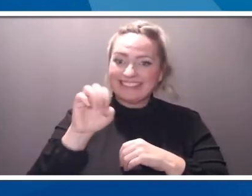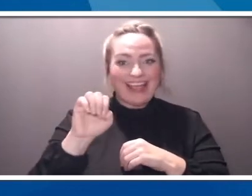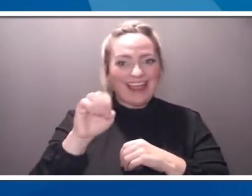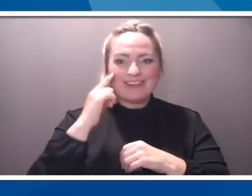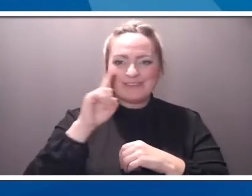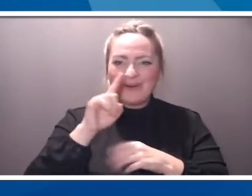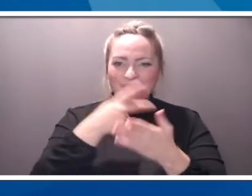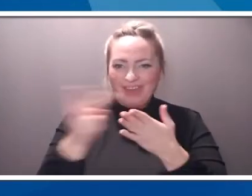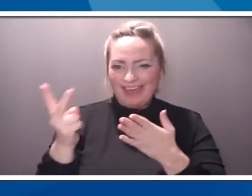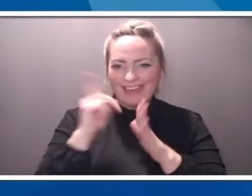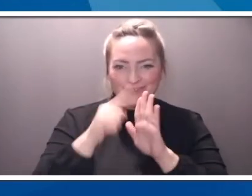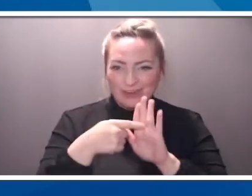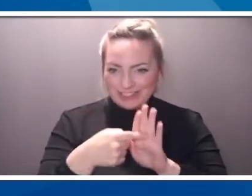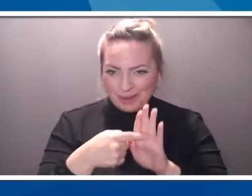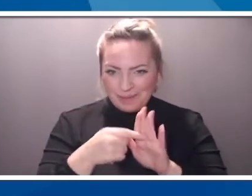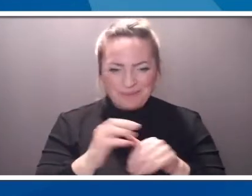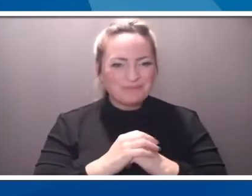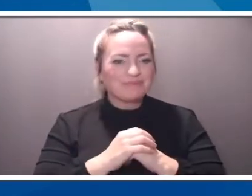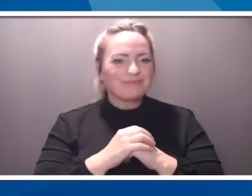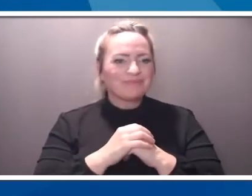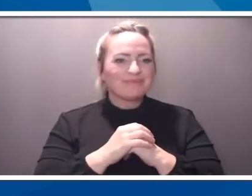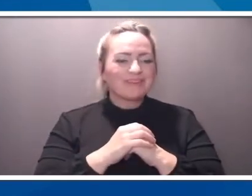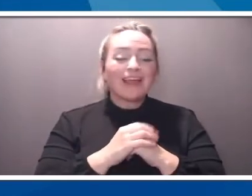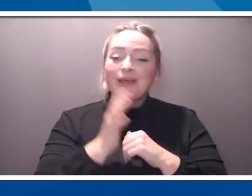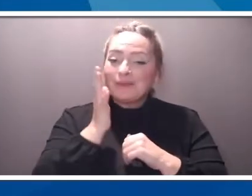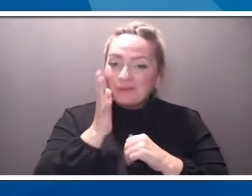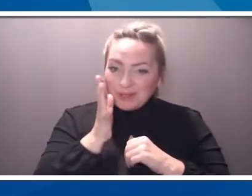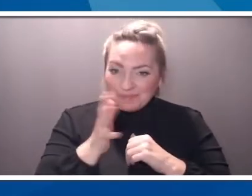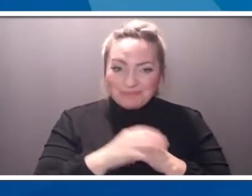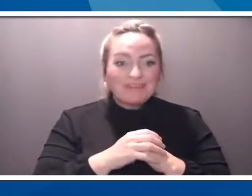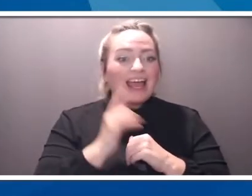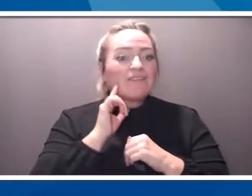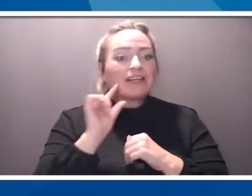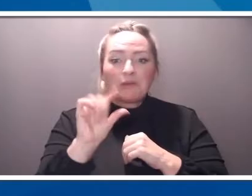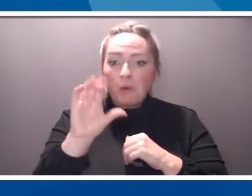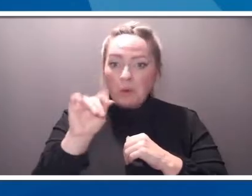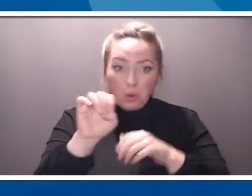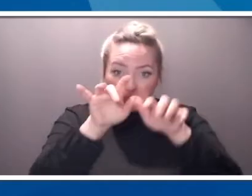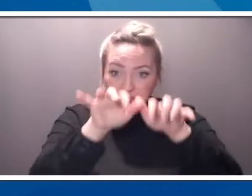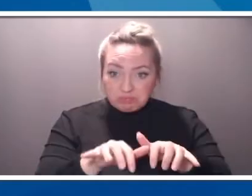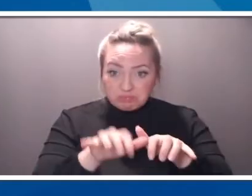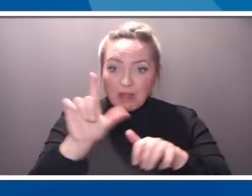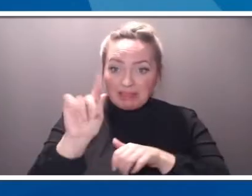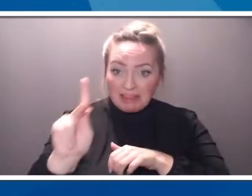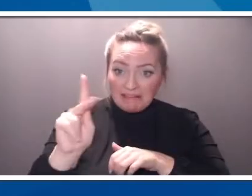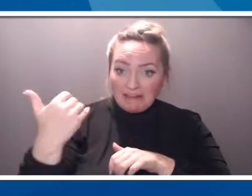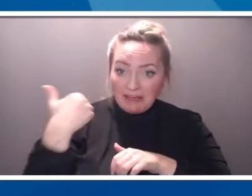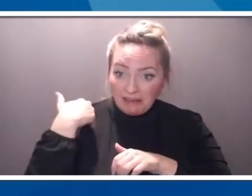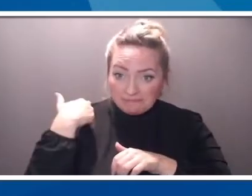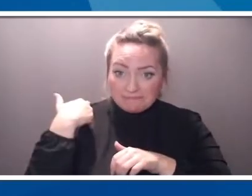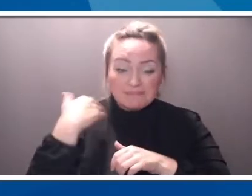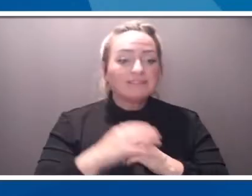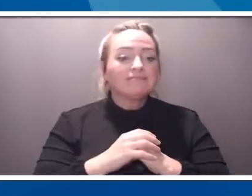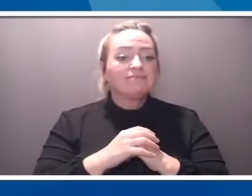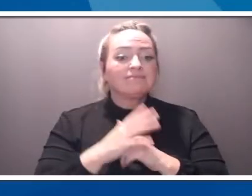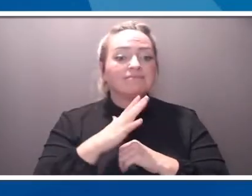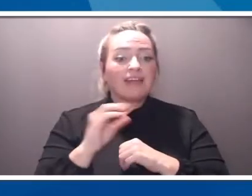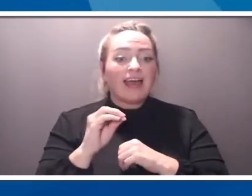So, cascade of fail, as an example, it will be, I've got a little bit of code here, I've got a